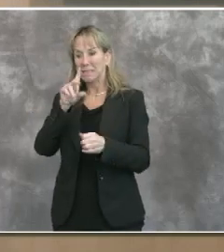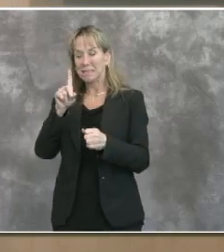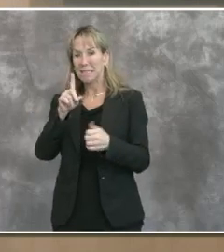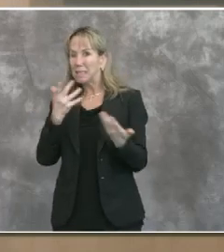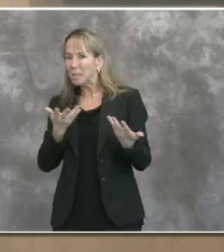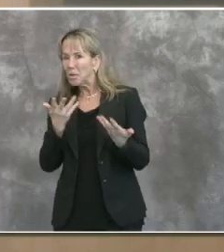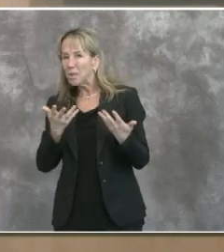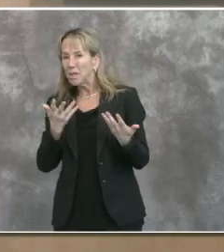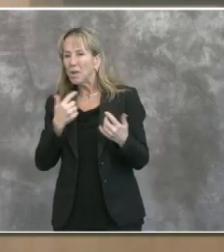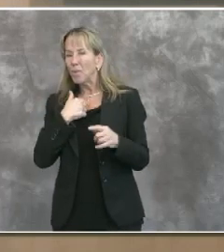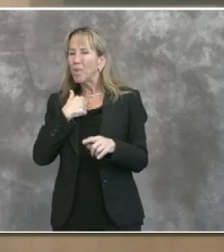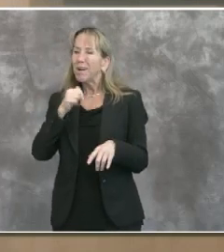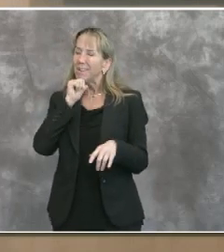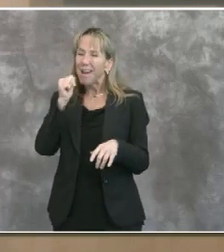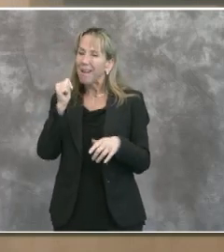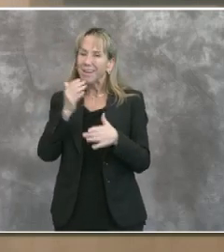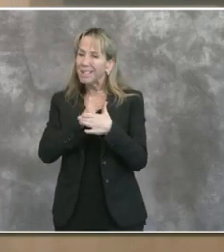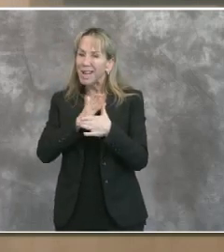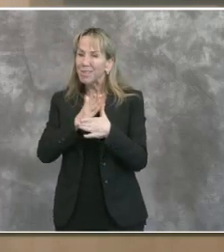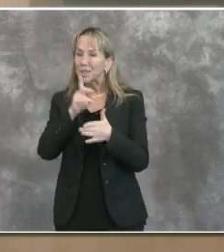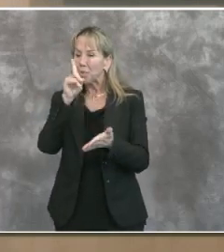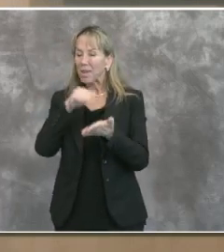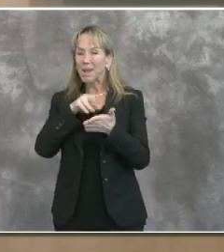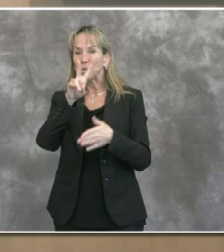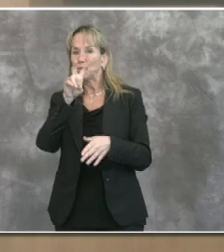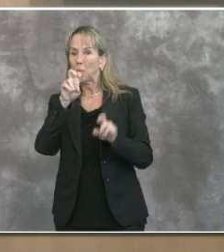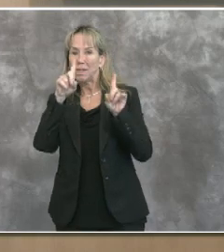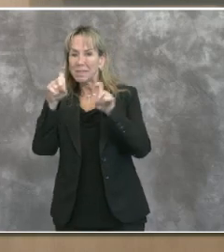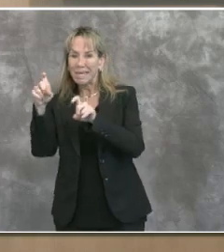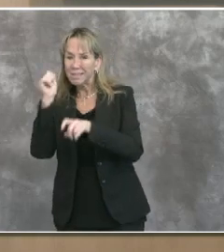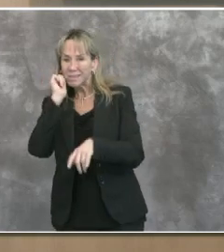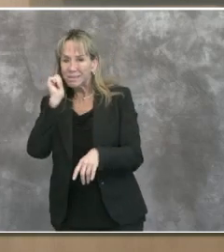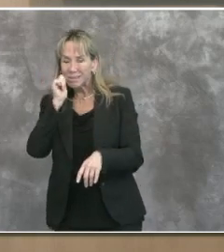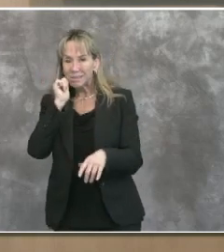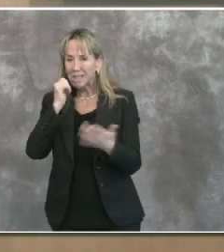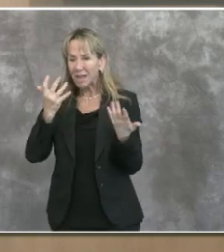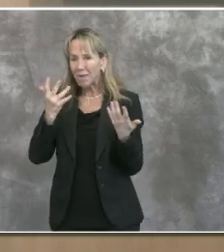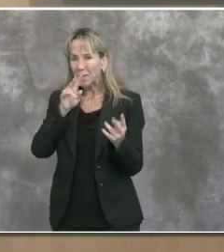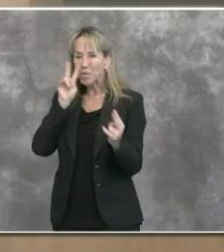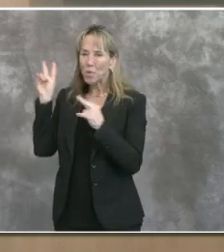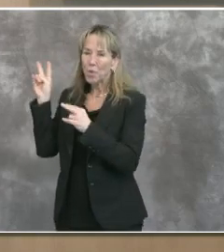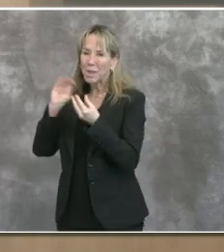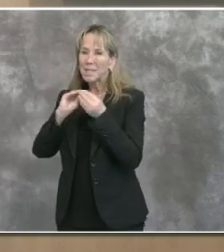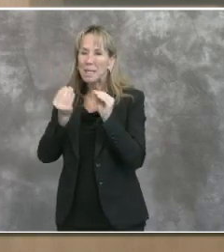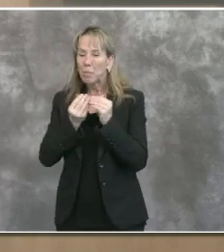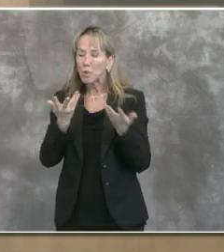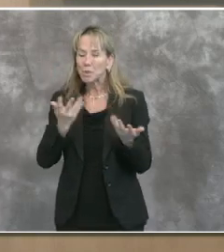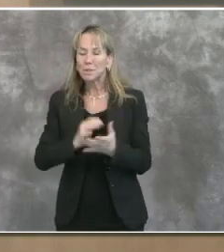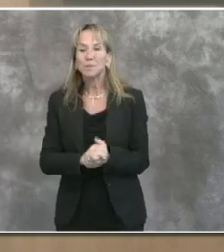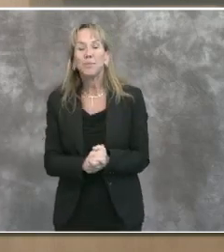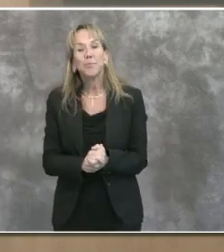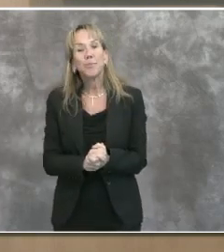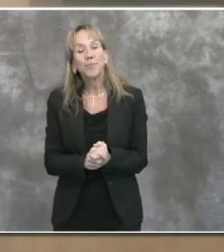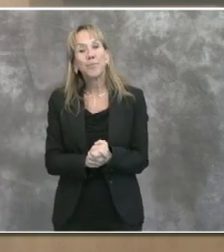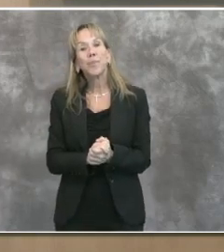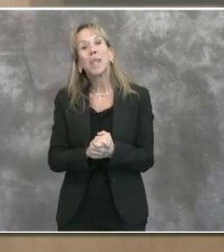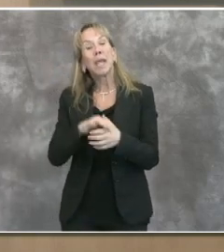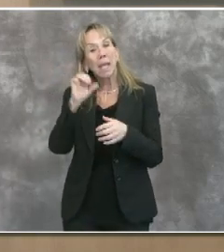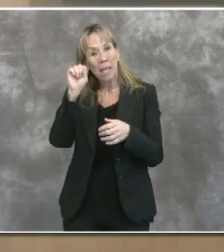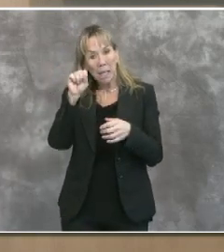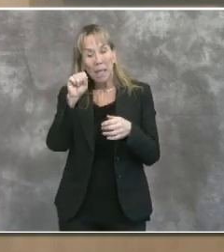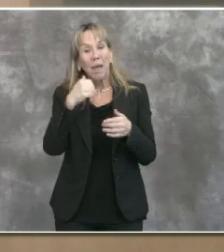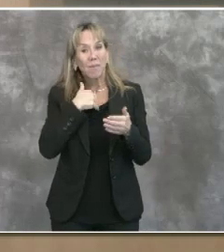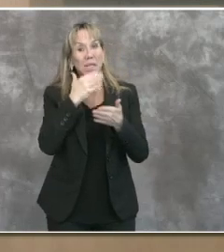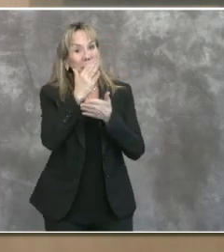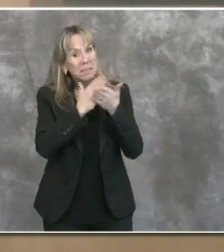not averaging 1,200 tests a day being reported in these official numbers. No, I think that there is